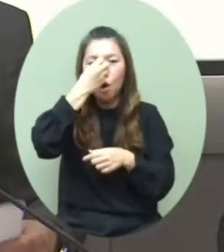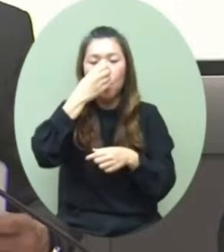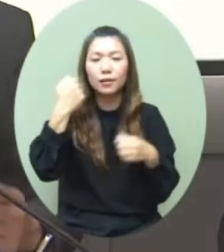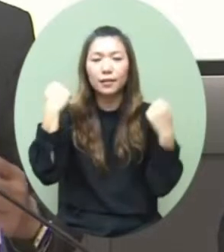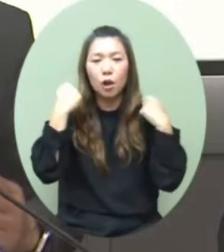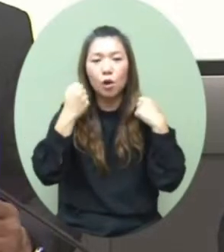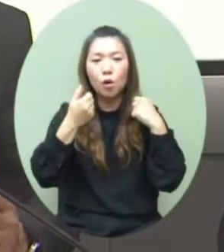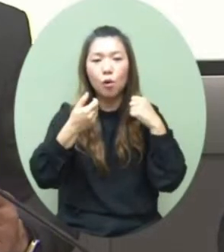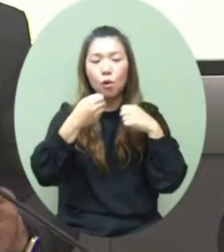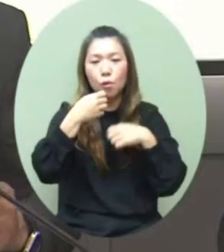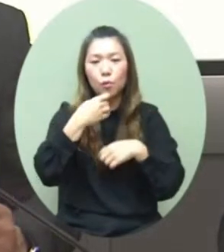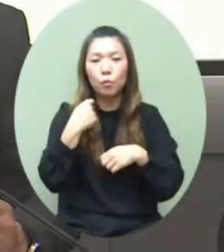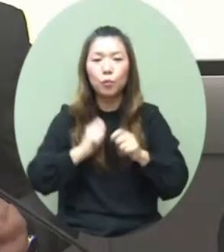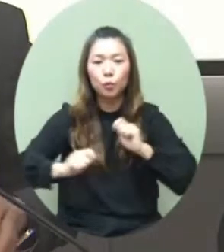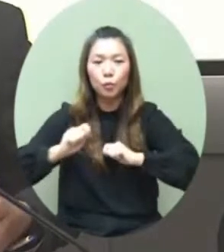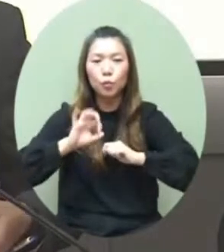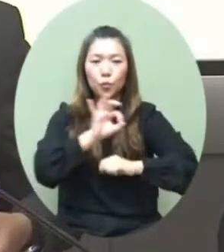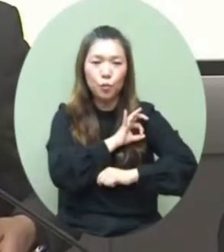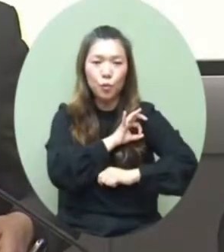Night,